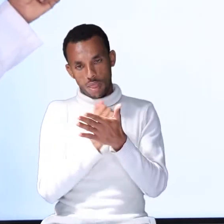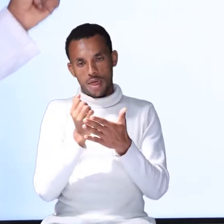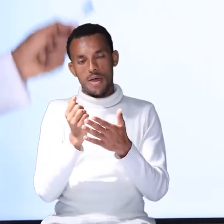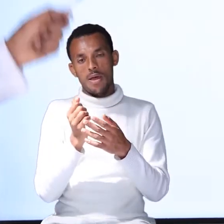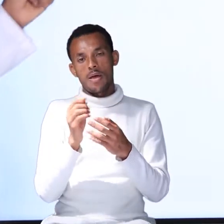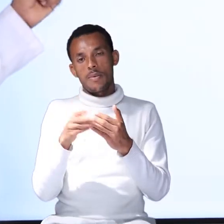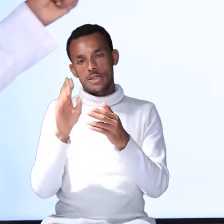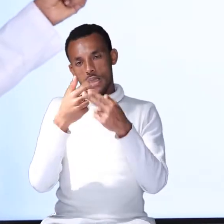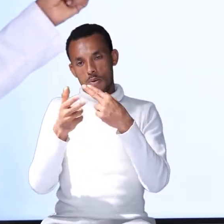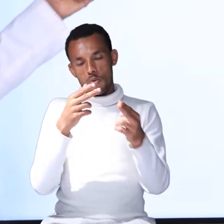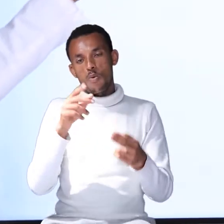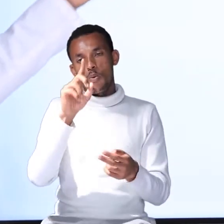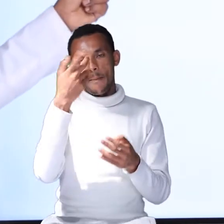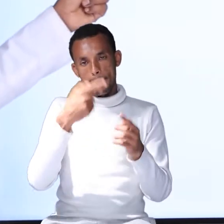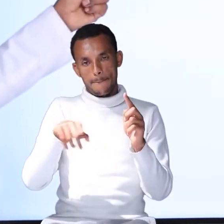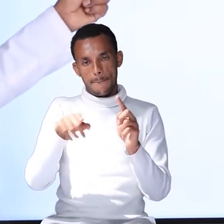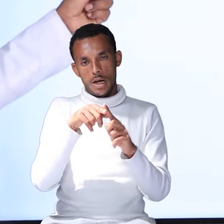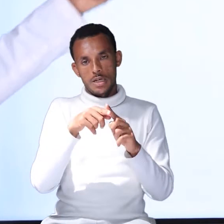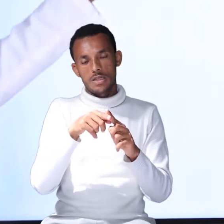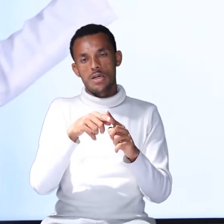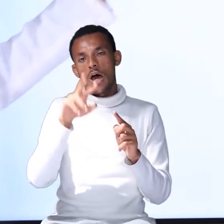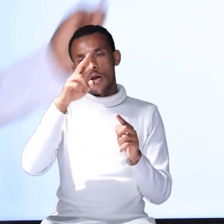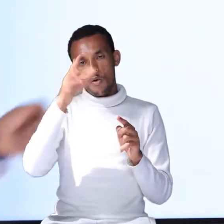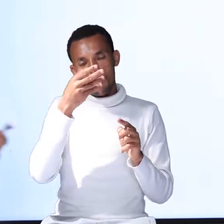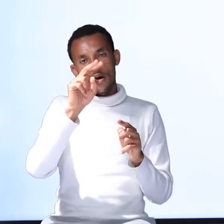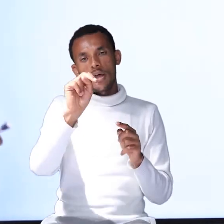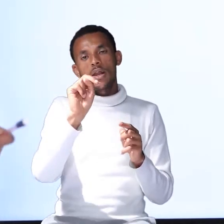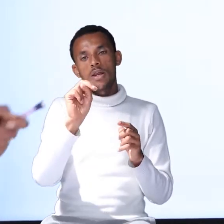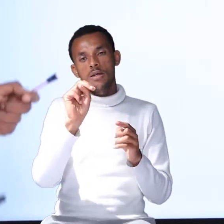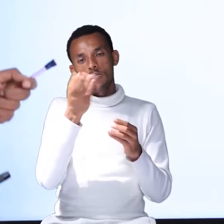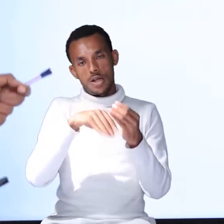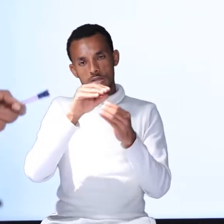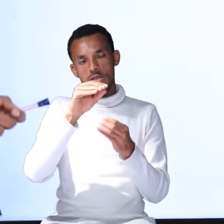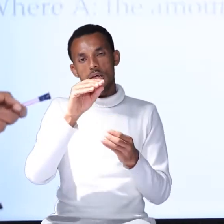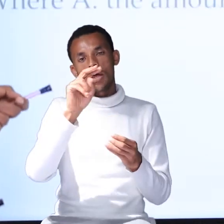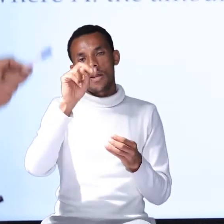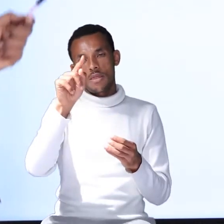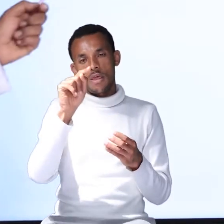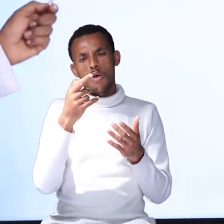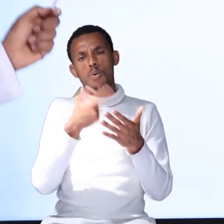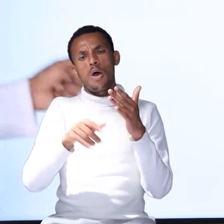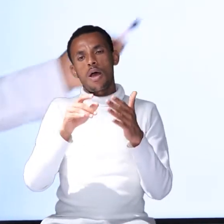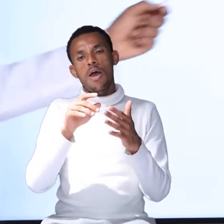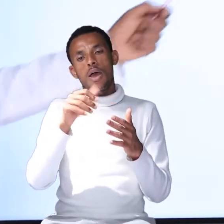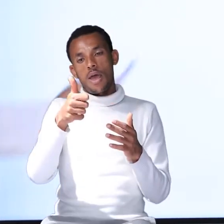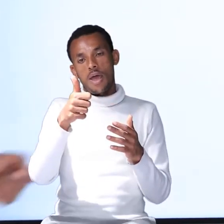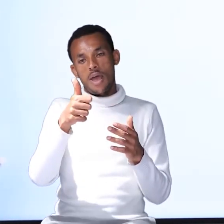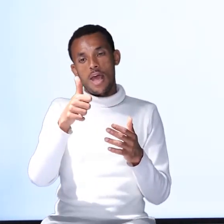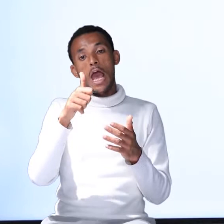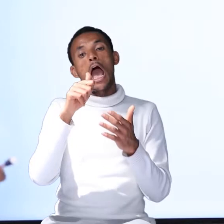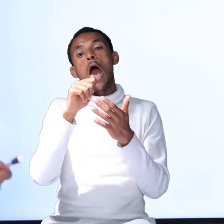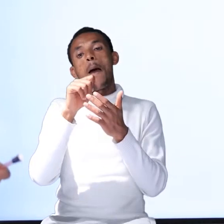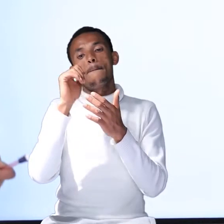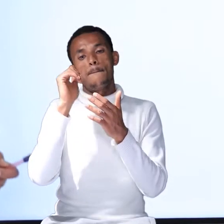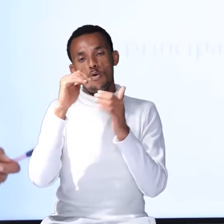principal, multiplied by 1 plus R over N, the raised to N10. What is that? A, the amount